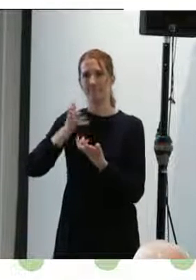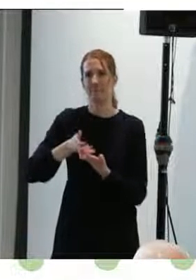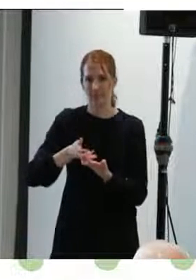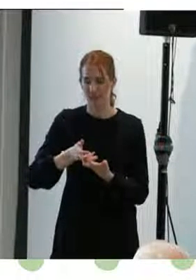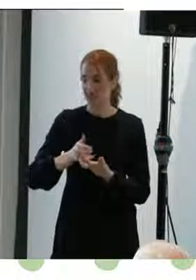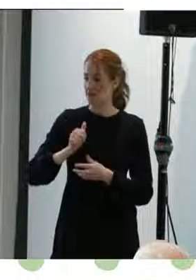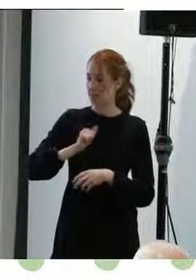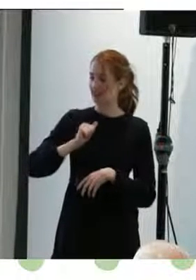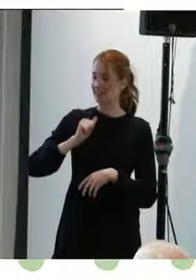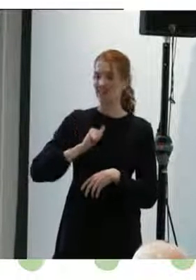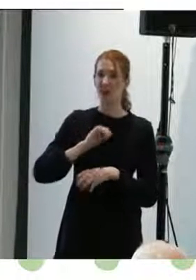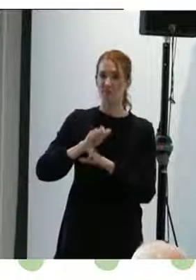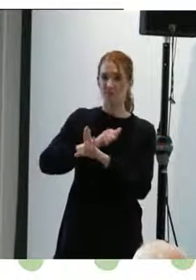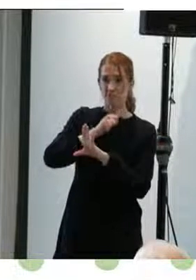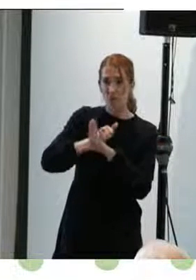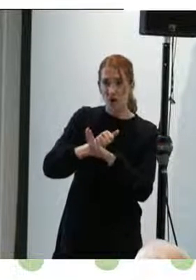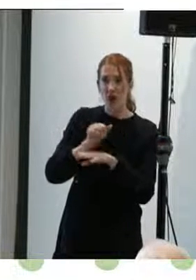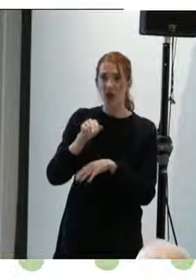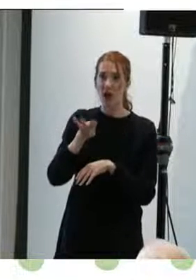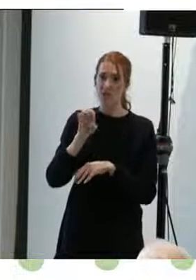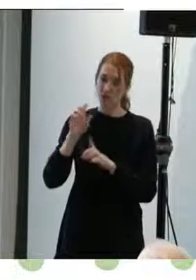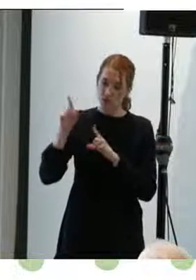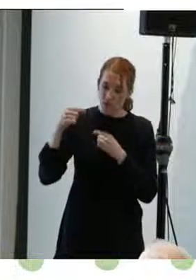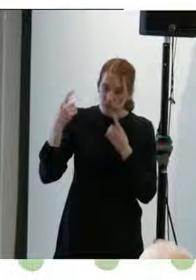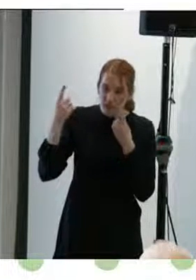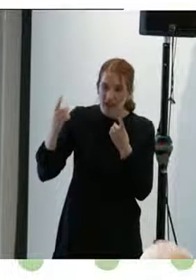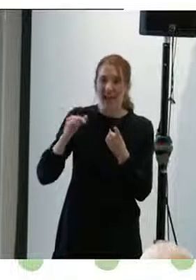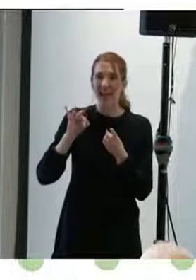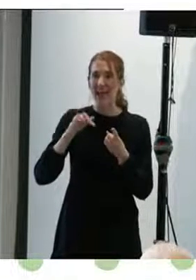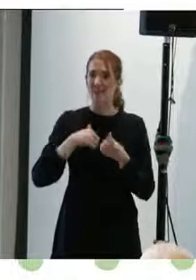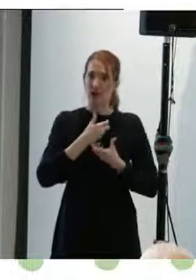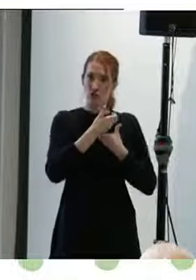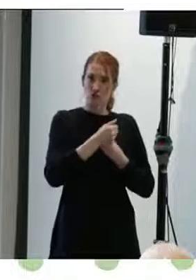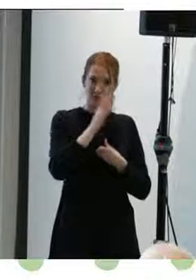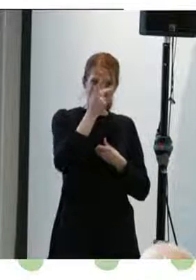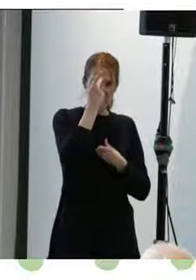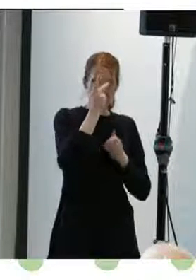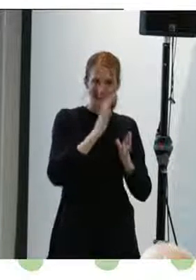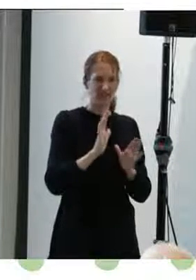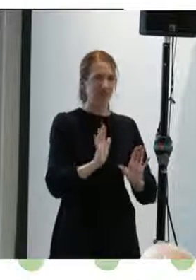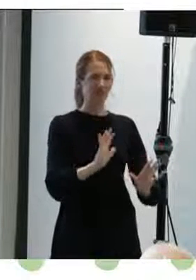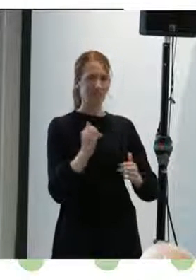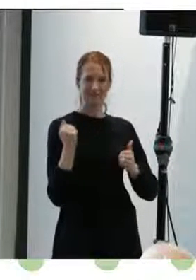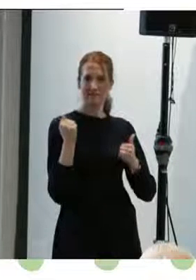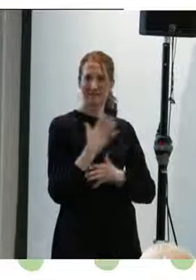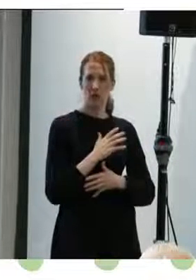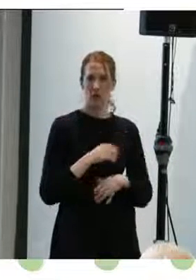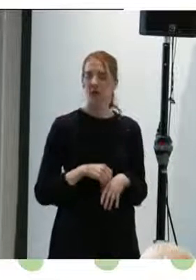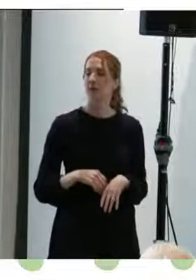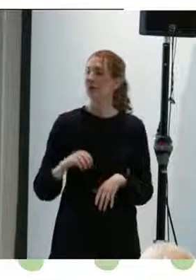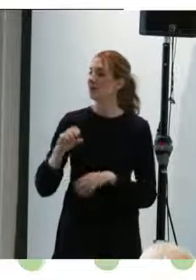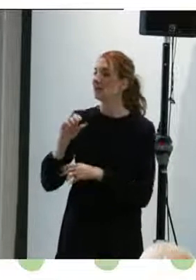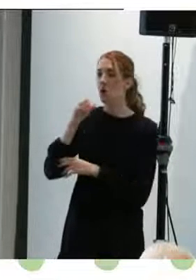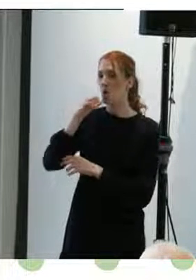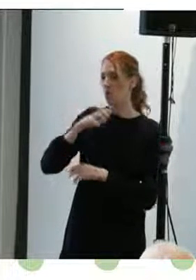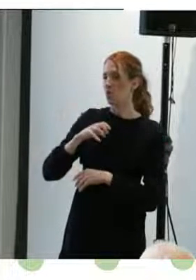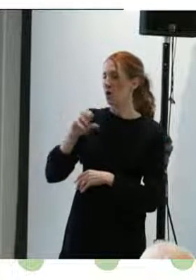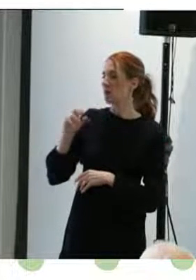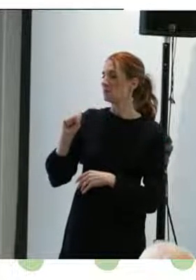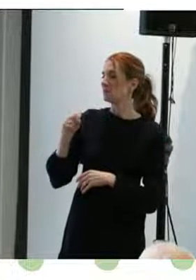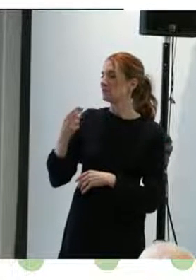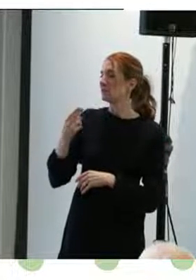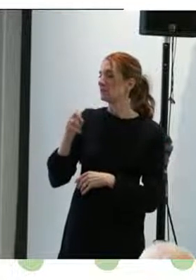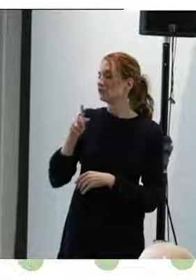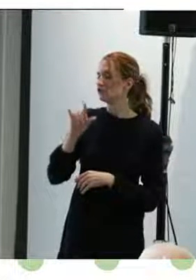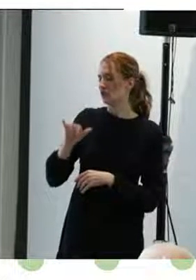abused so much that if I put my faith in politicians or anyone, it's too scary. So Shelley is a 33-year-old white